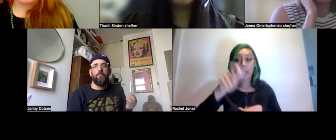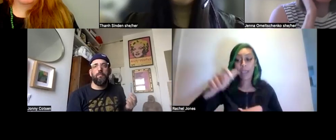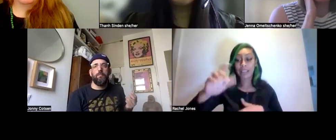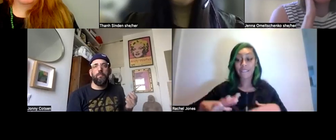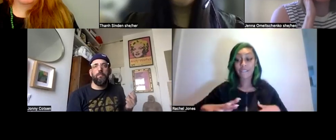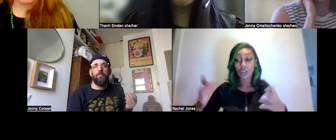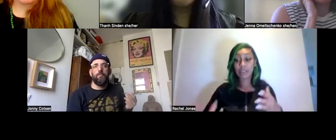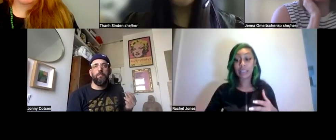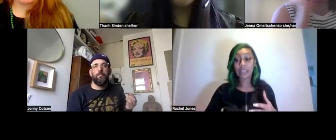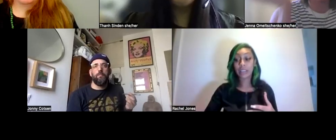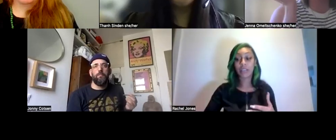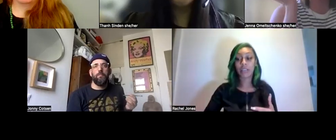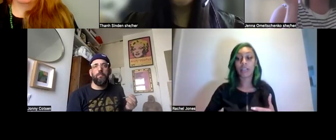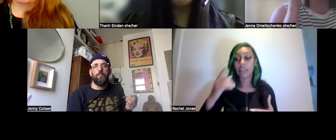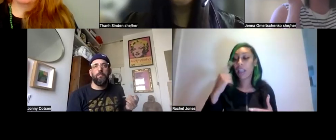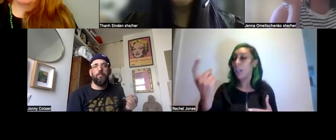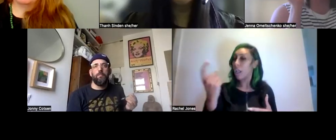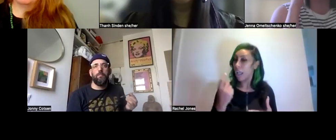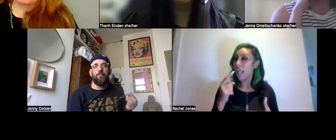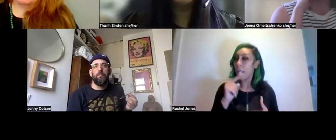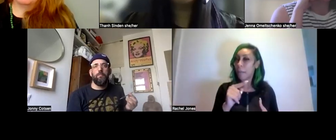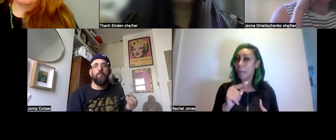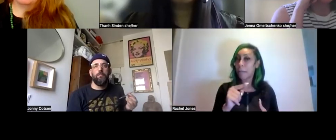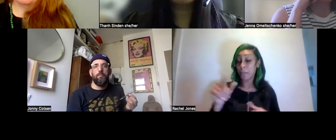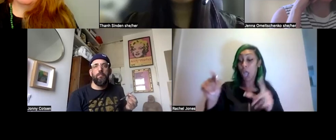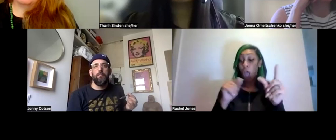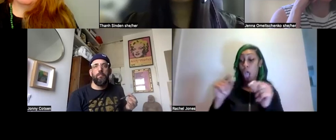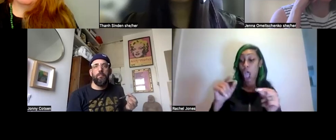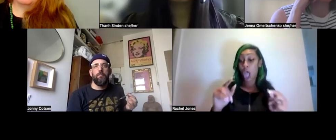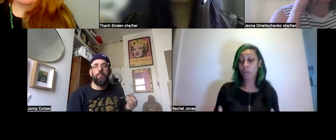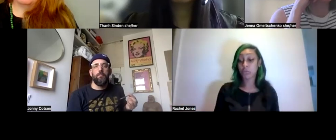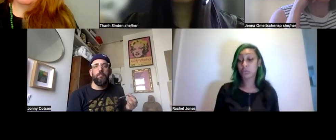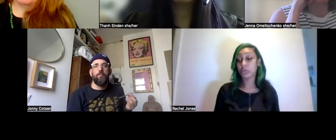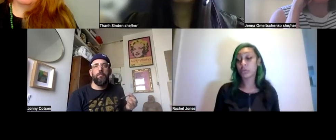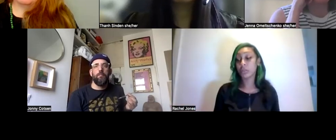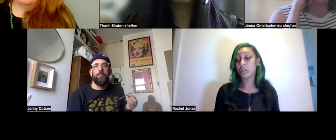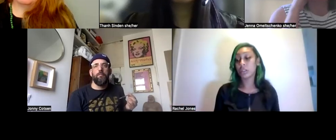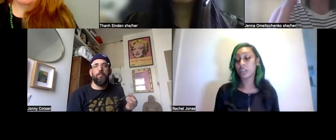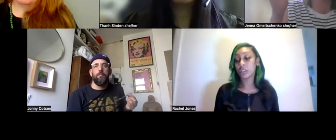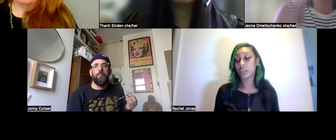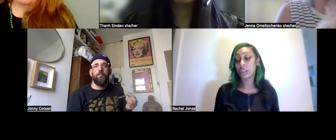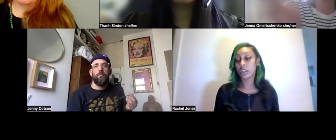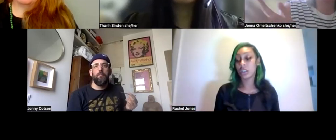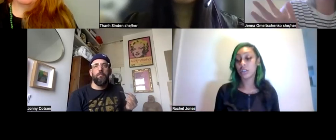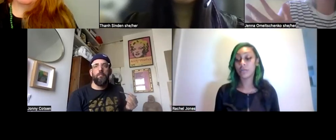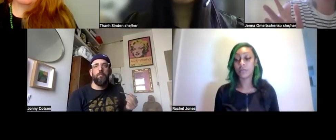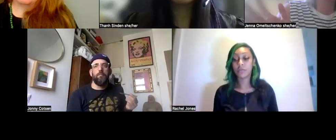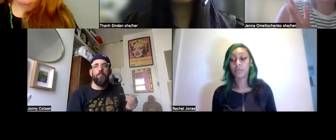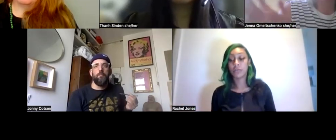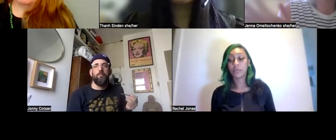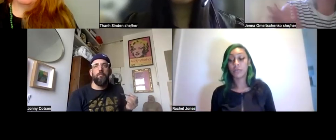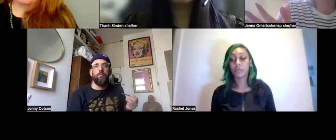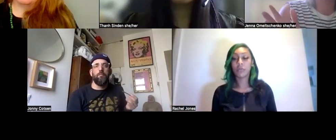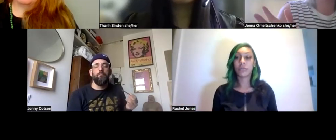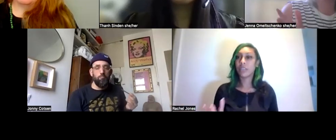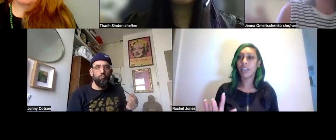if you want to just come along in half term, it's completely optional. And 50 young people turned up, which was kind of